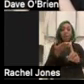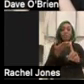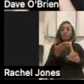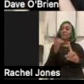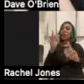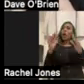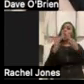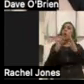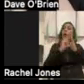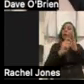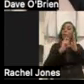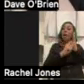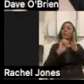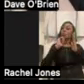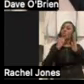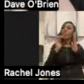Office will